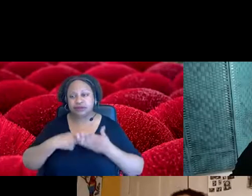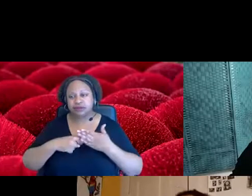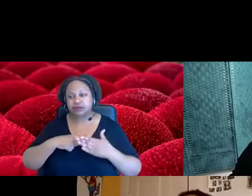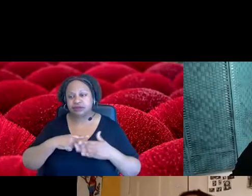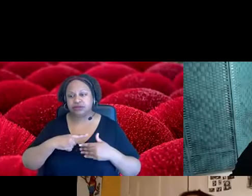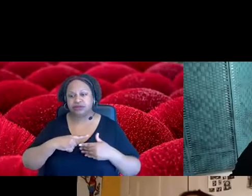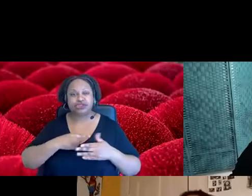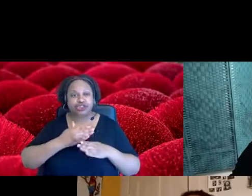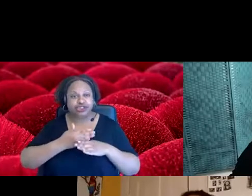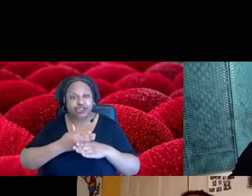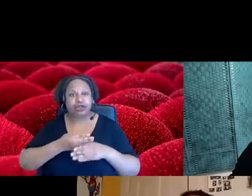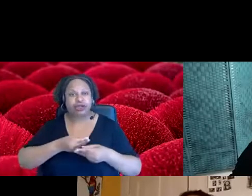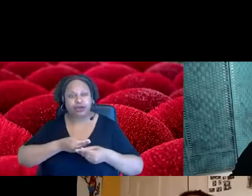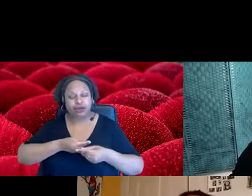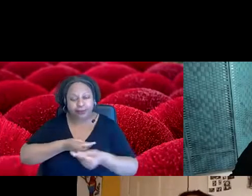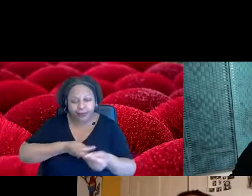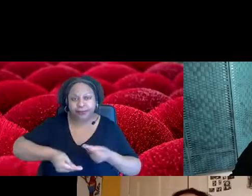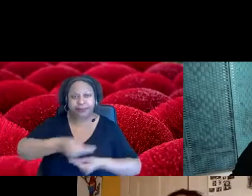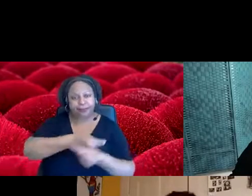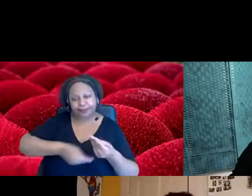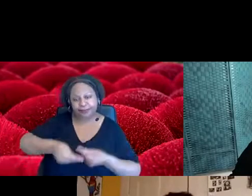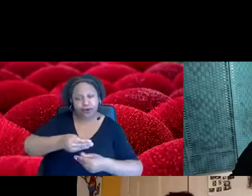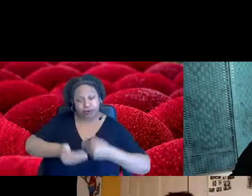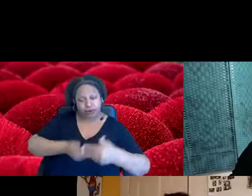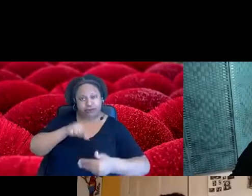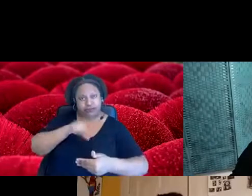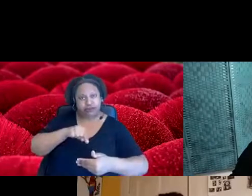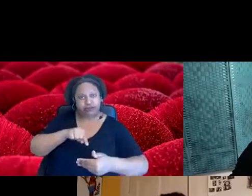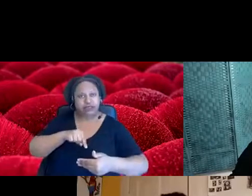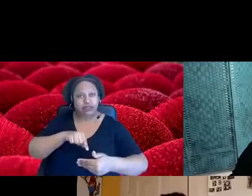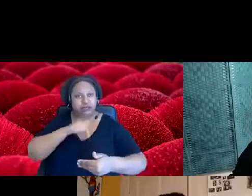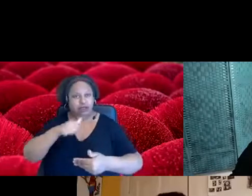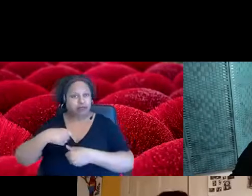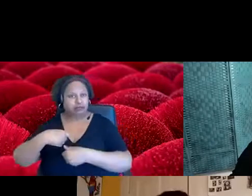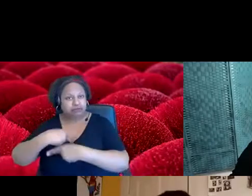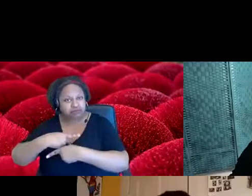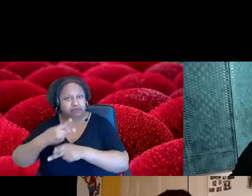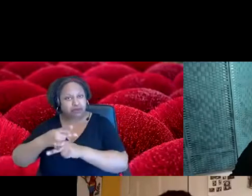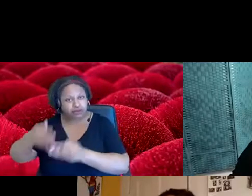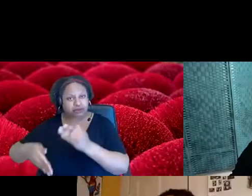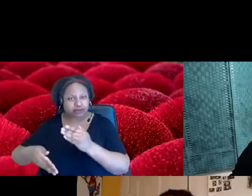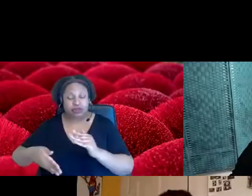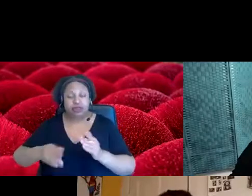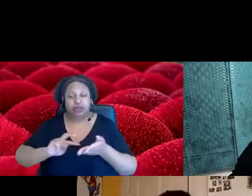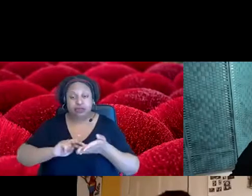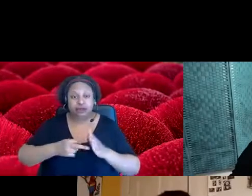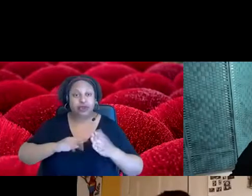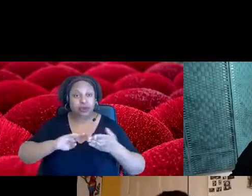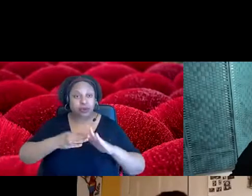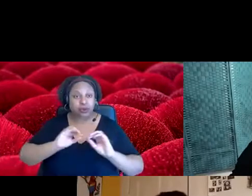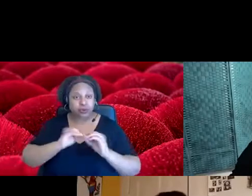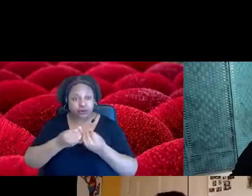and not so much the product. So using these community organizations within these artistic